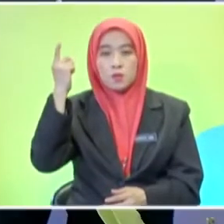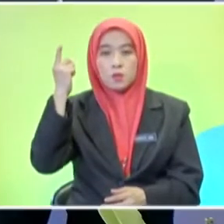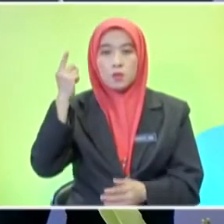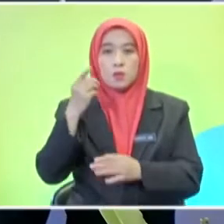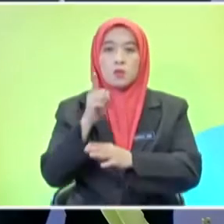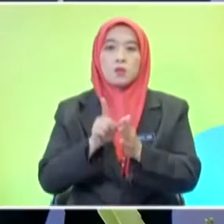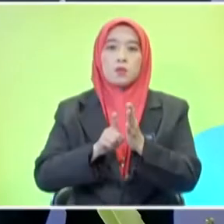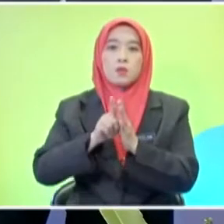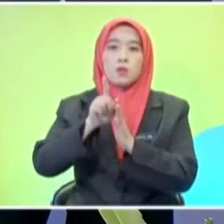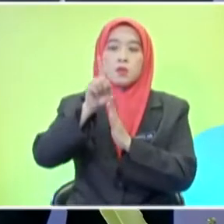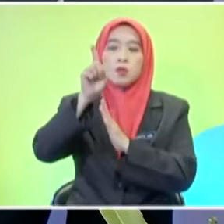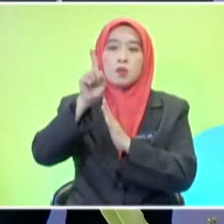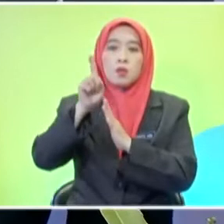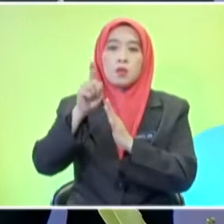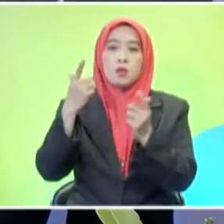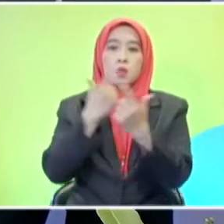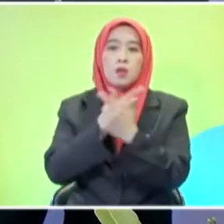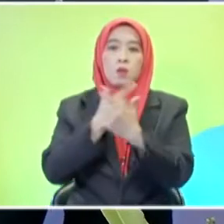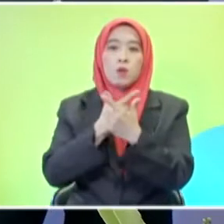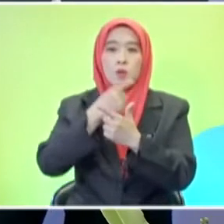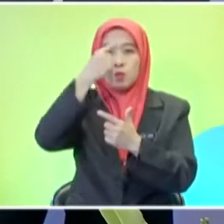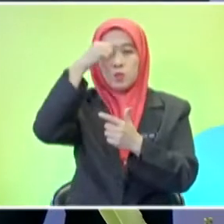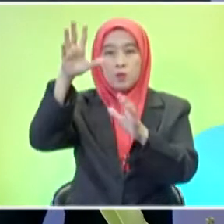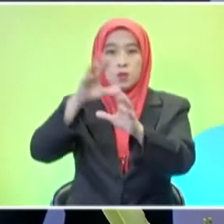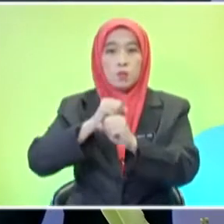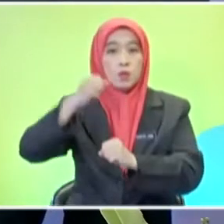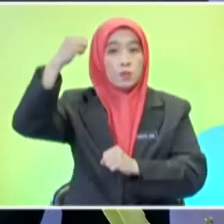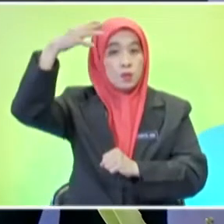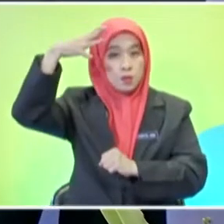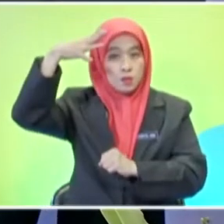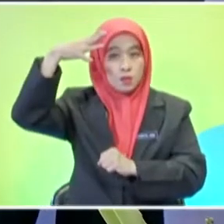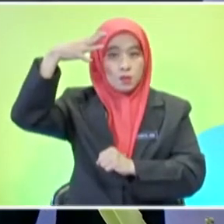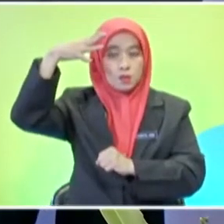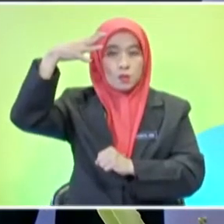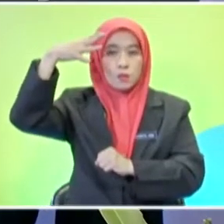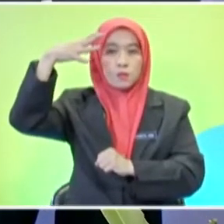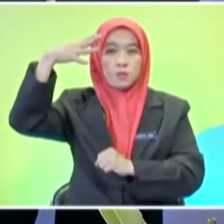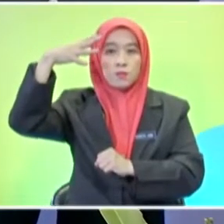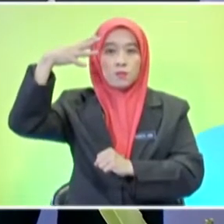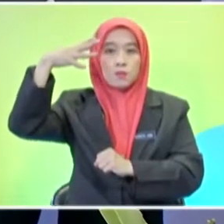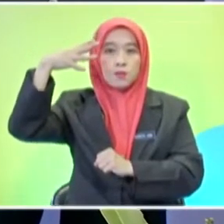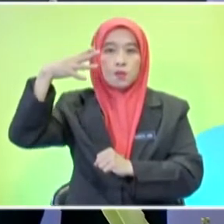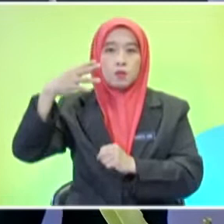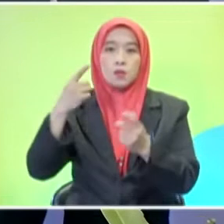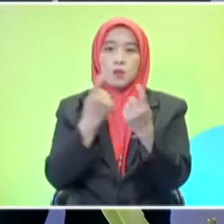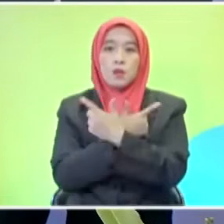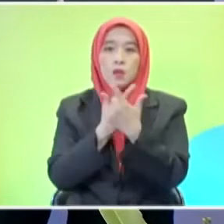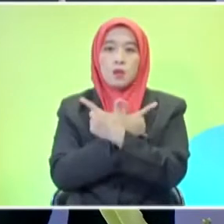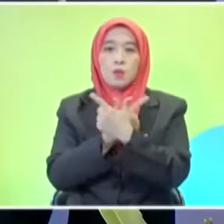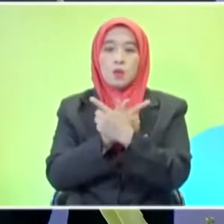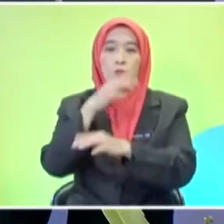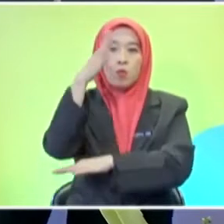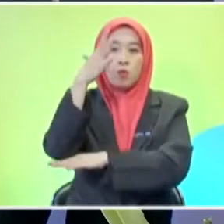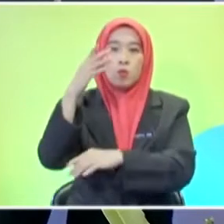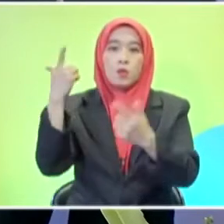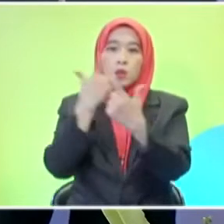up, they usually compete for sunlight. They'll race to the top, see who can get more sunlight. And then those trees which